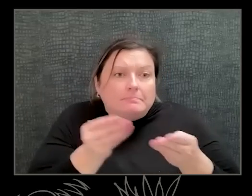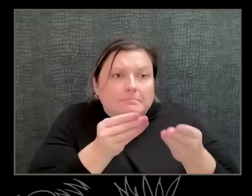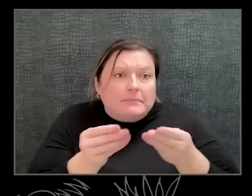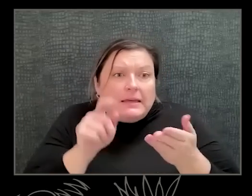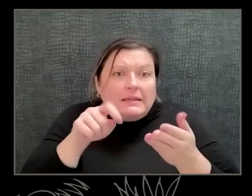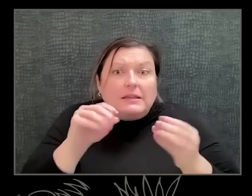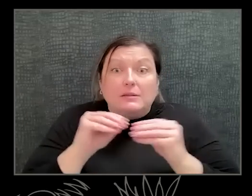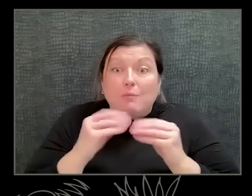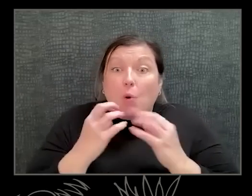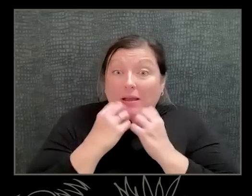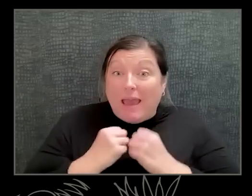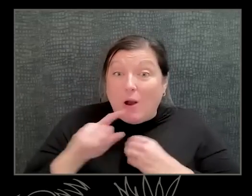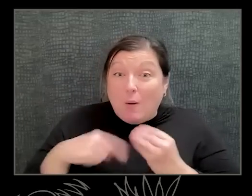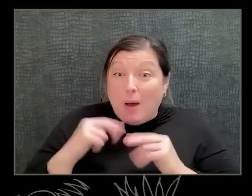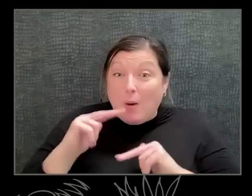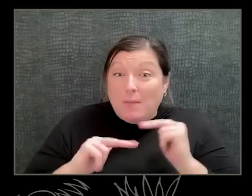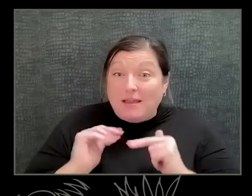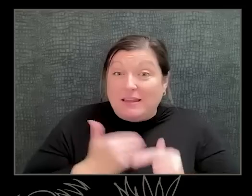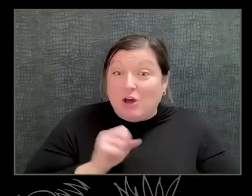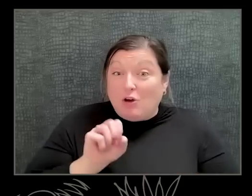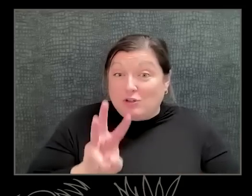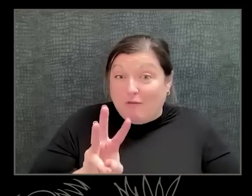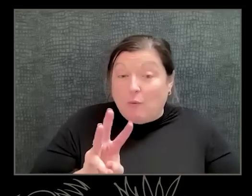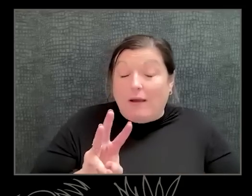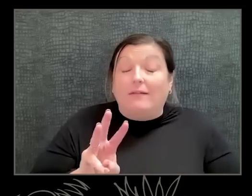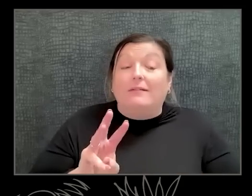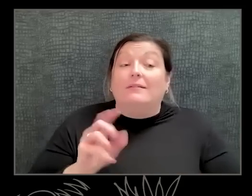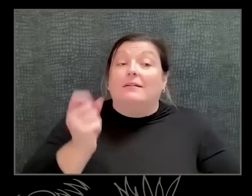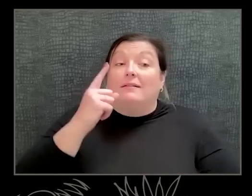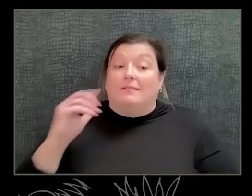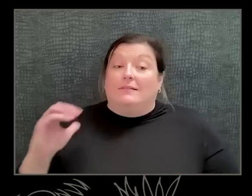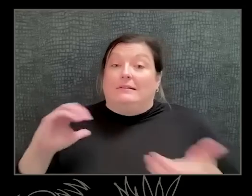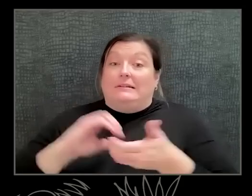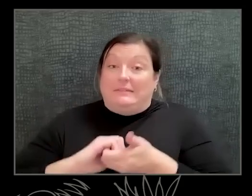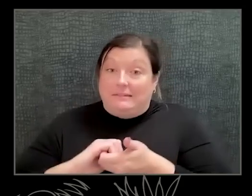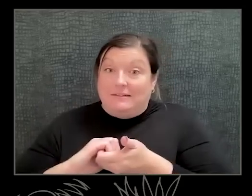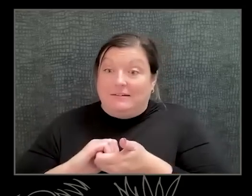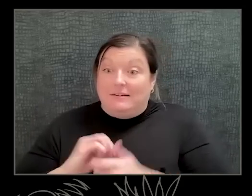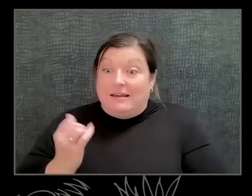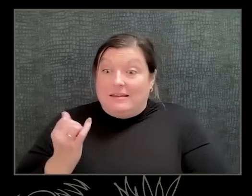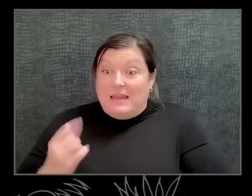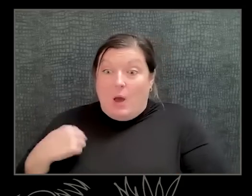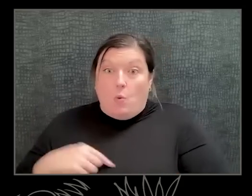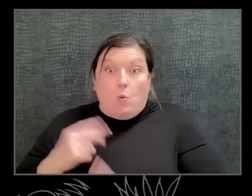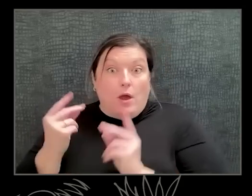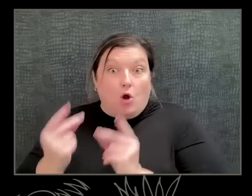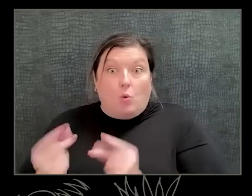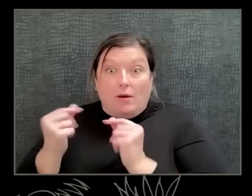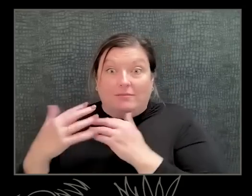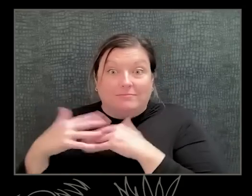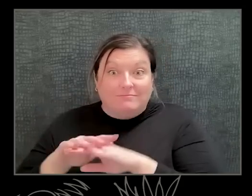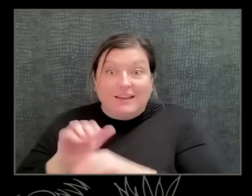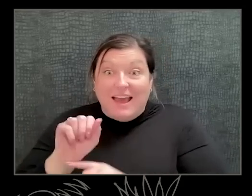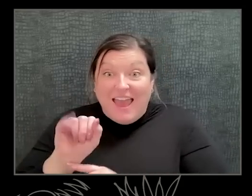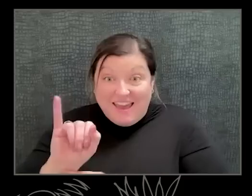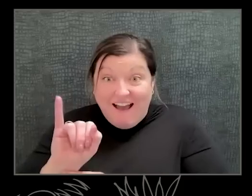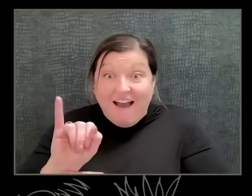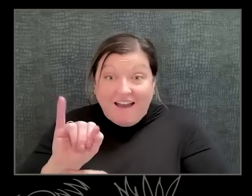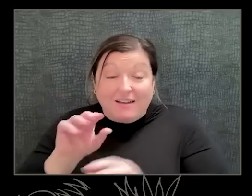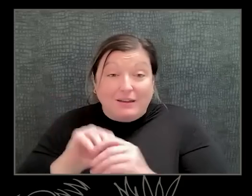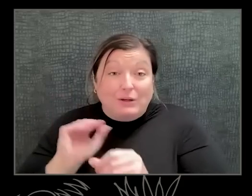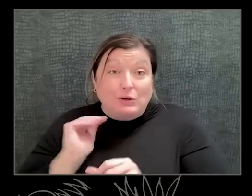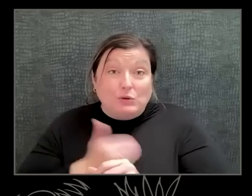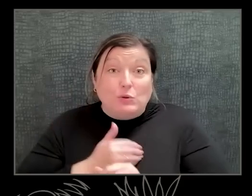build our software. Couple that with the fact that we are now very quickly integrating AI into